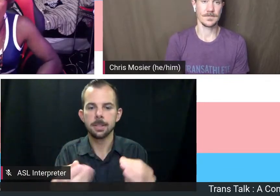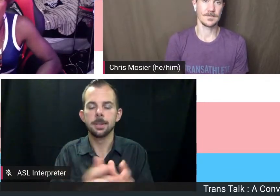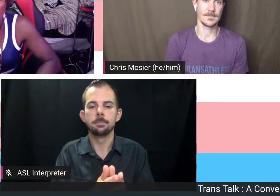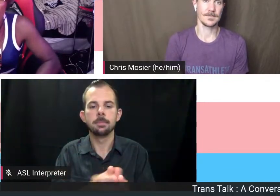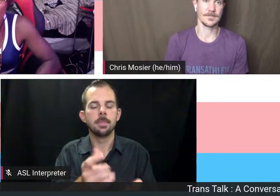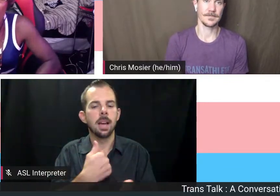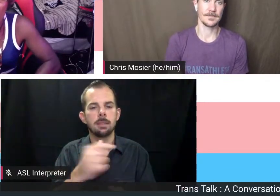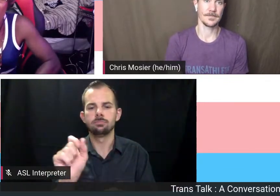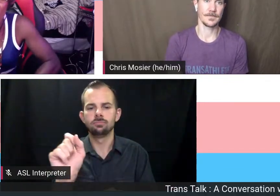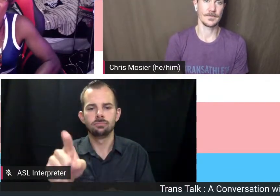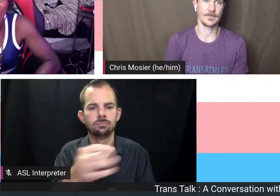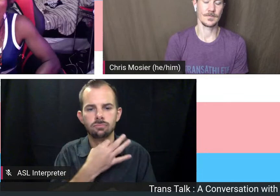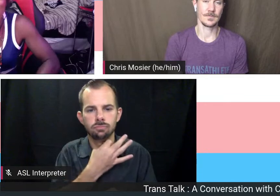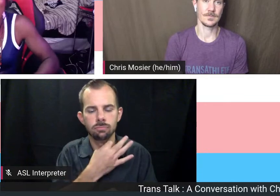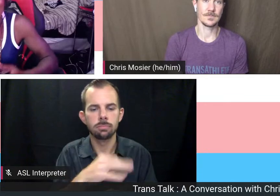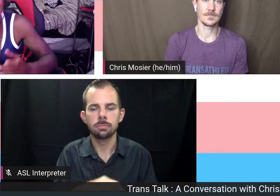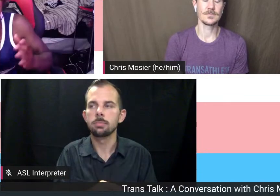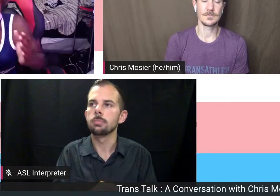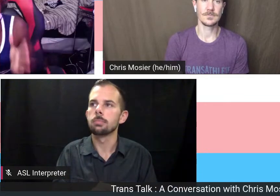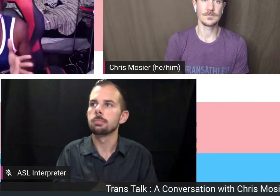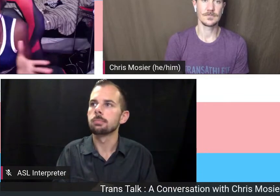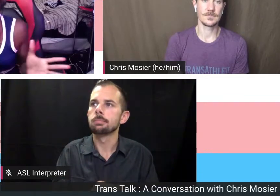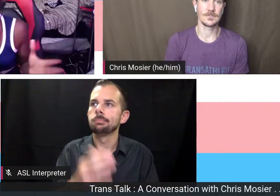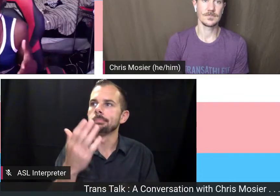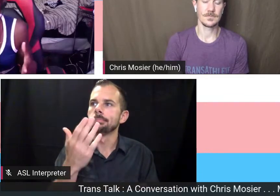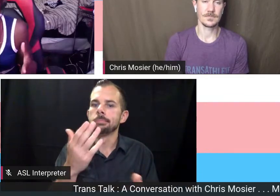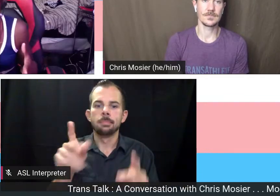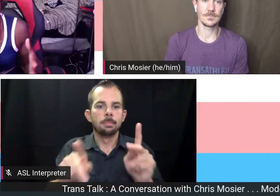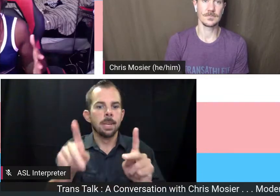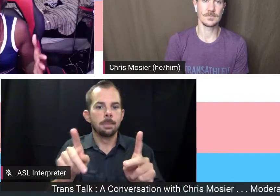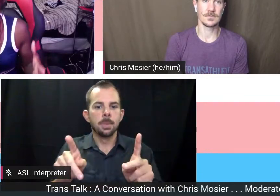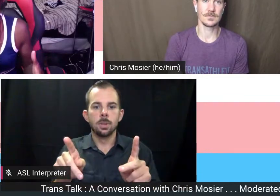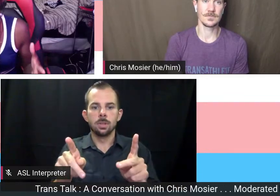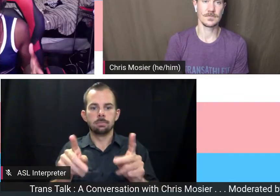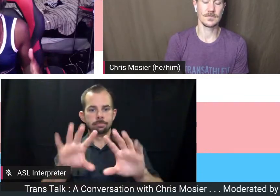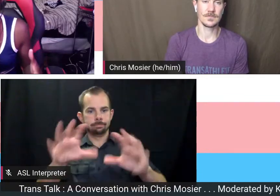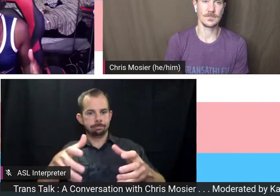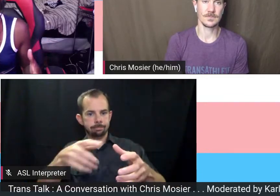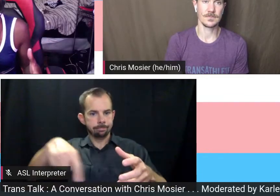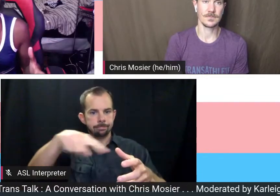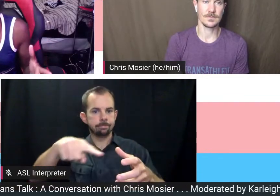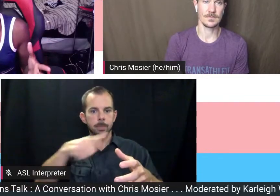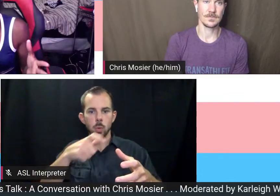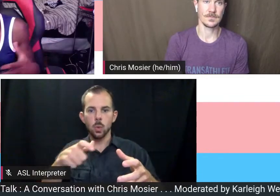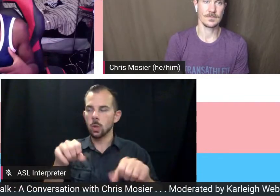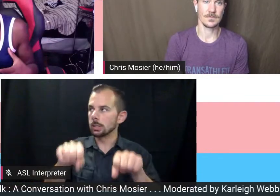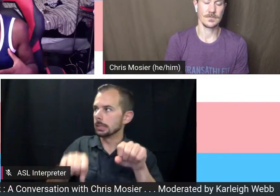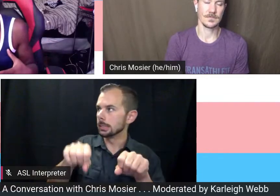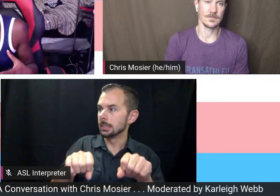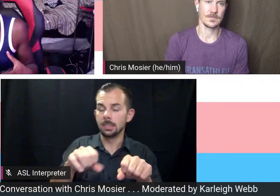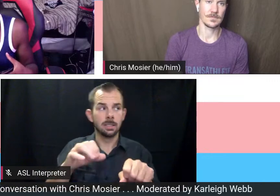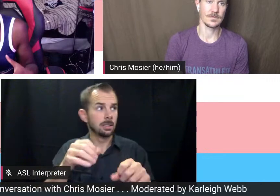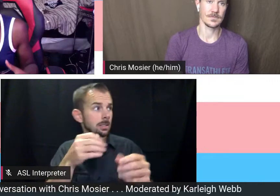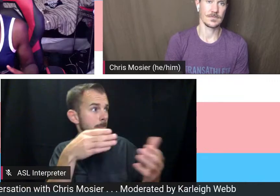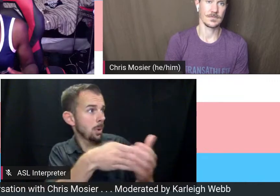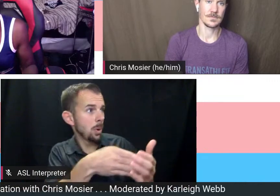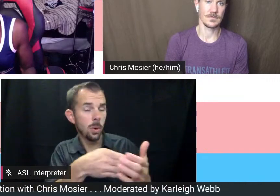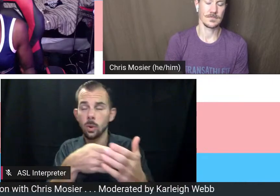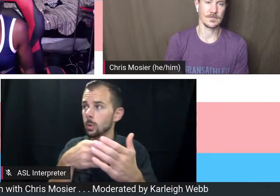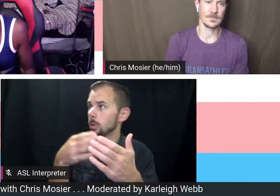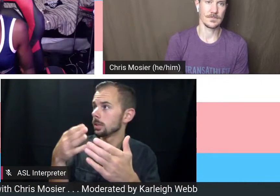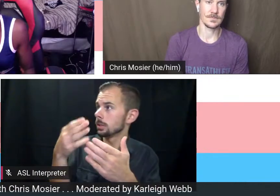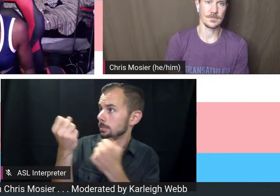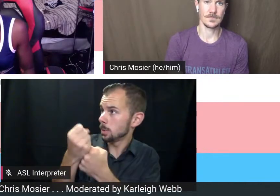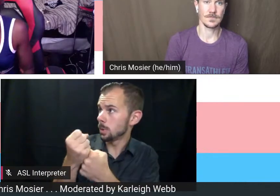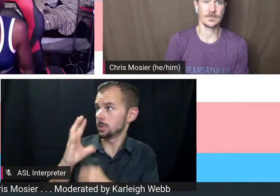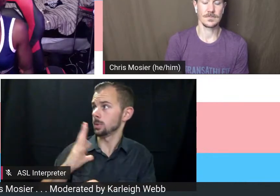one thing that people who may be in that movable middle need to know about trans athletes and